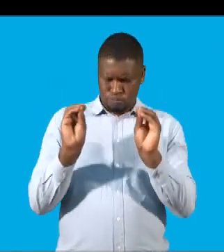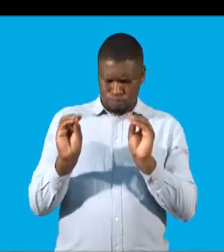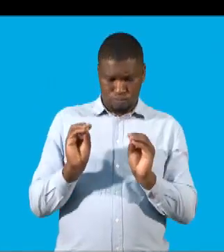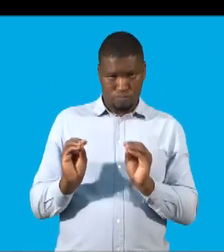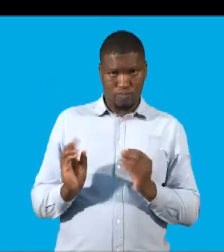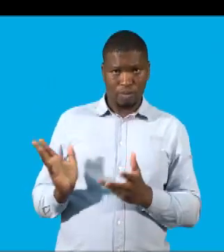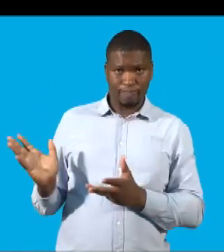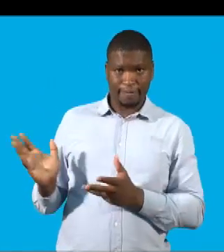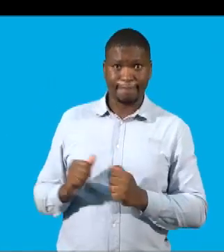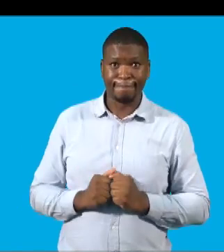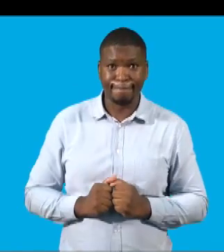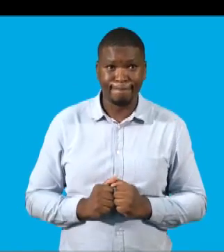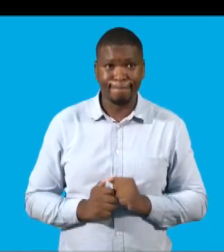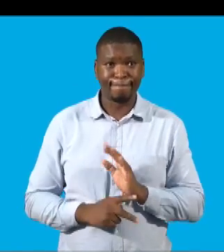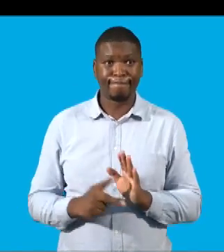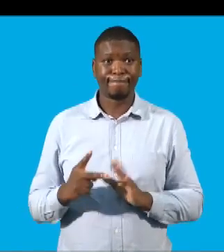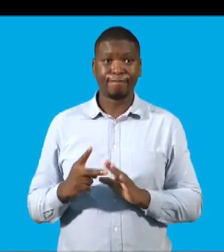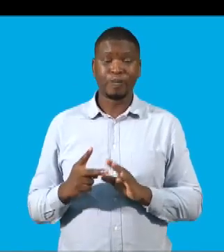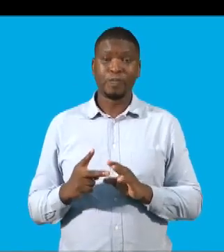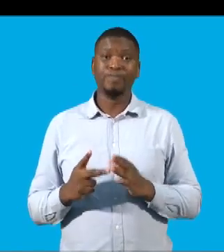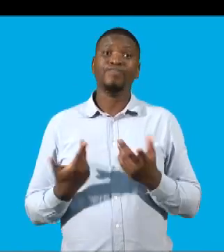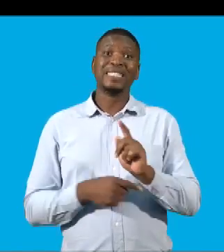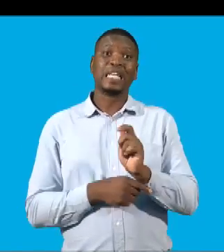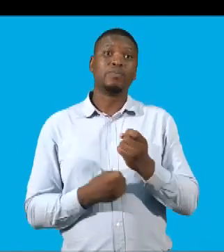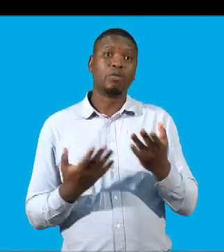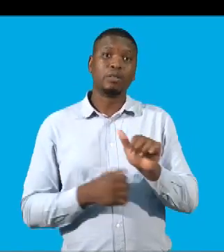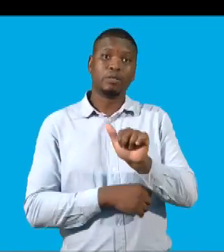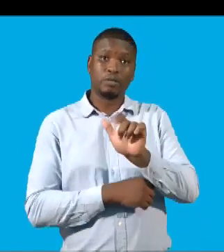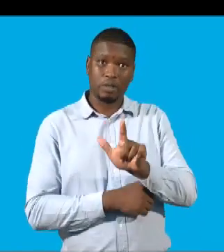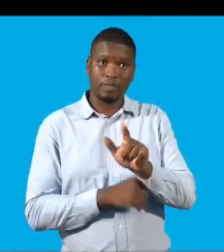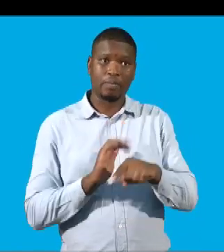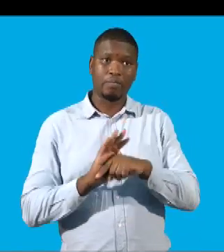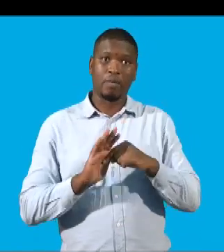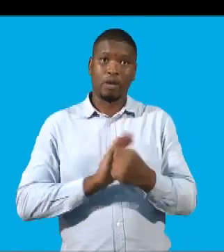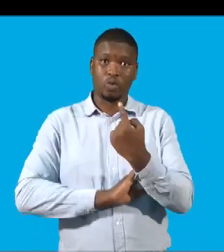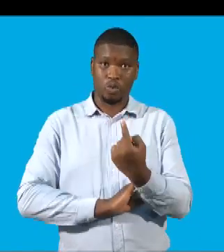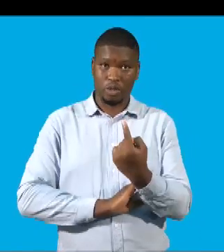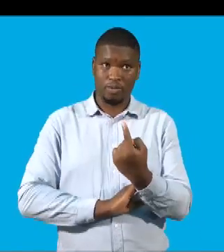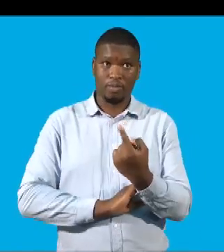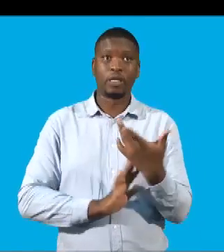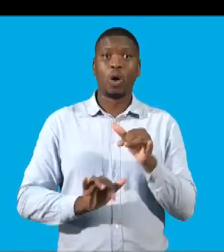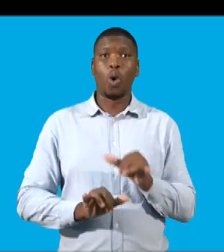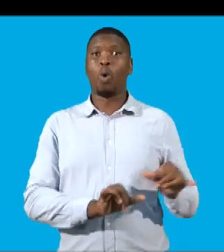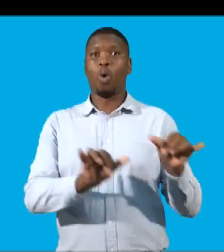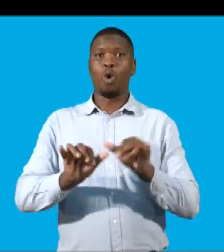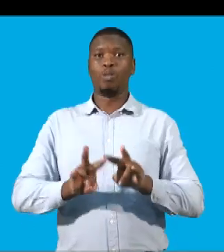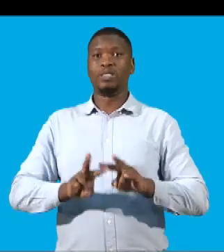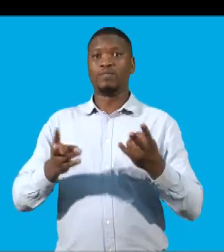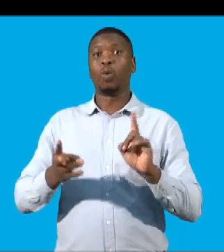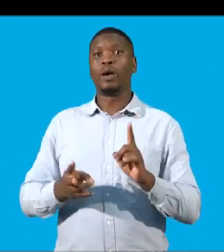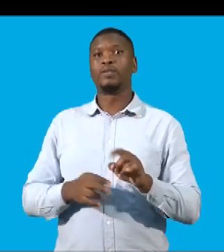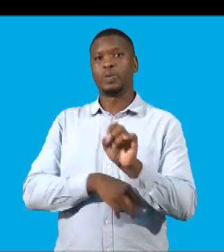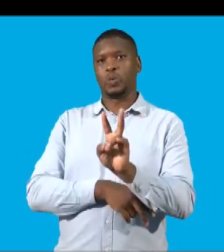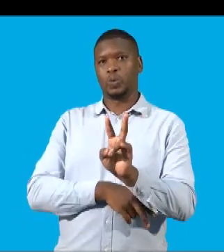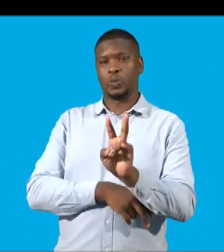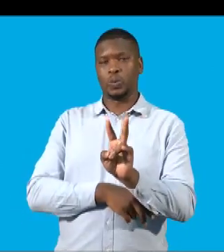4. The number of terms is 67. We are going to subtract 1, and our common difference there is